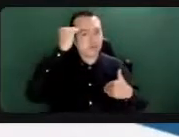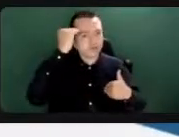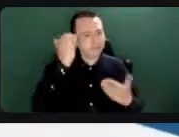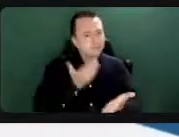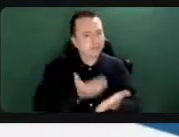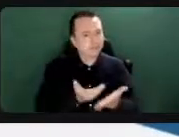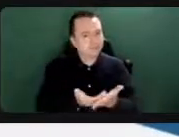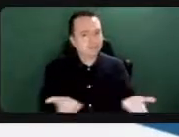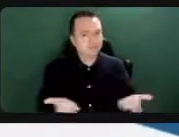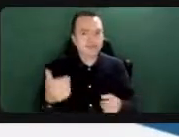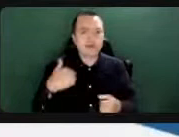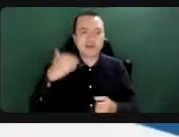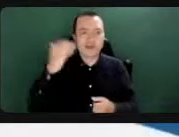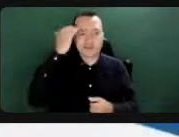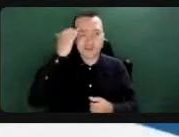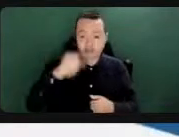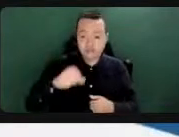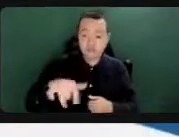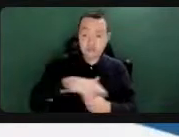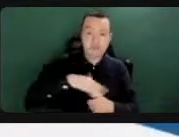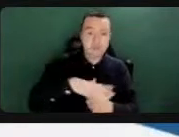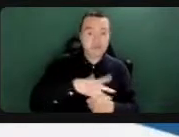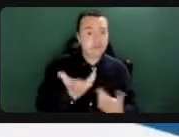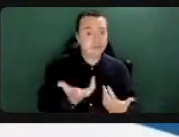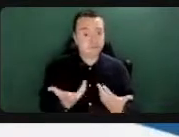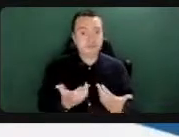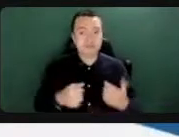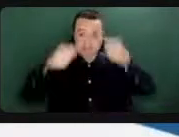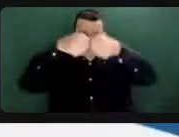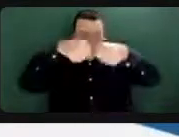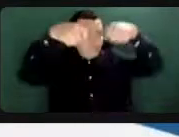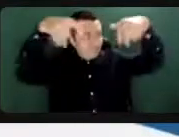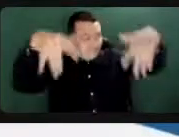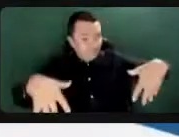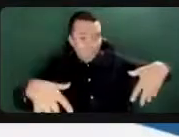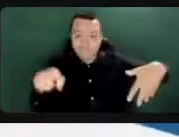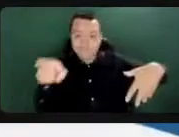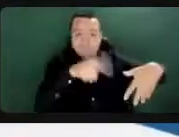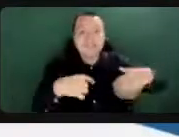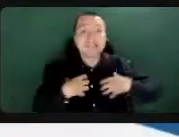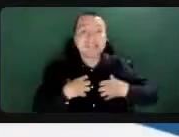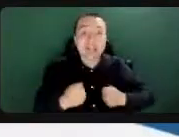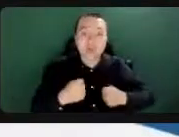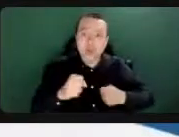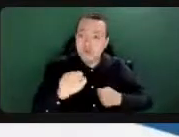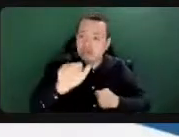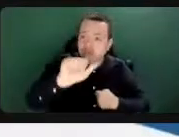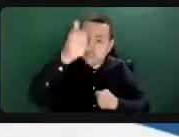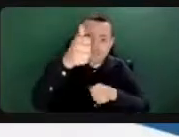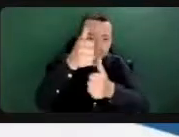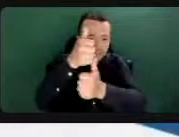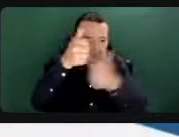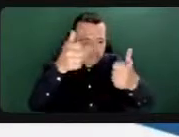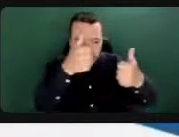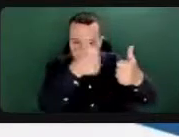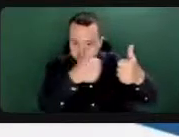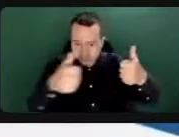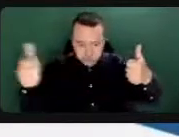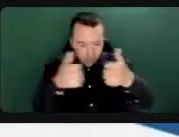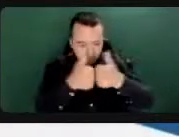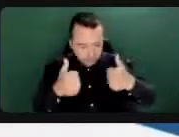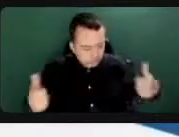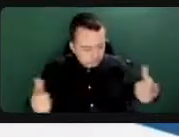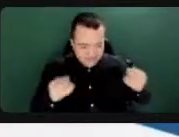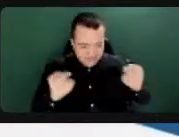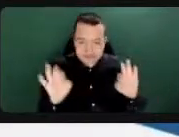to develop what we refer to as surge capacity, this critical element of resilience where the health system has the capacity